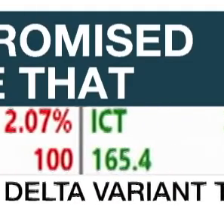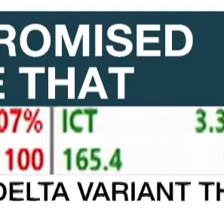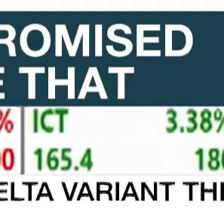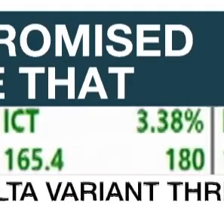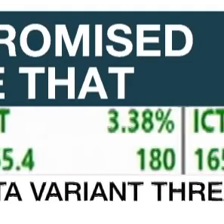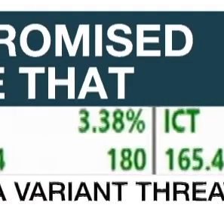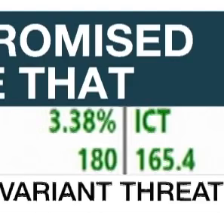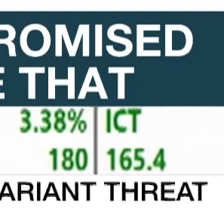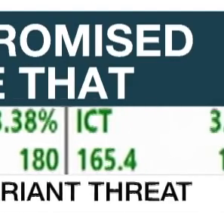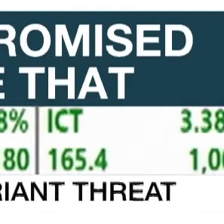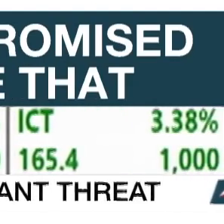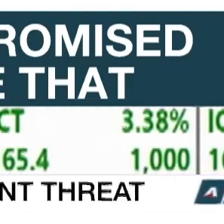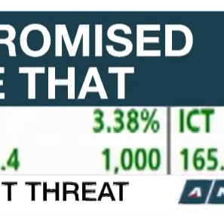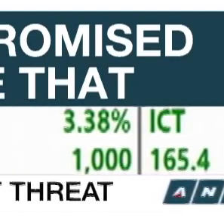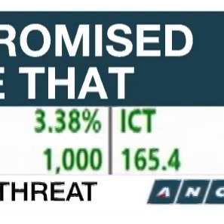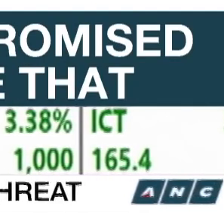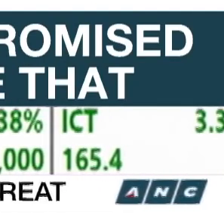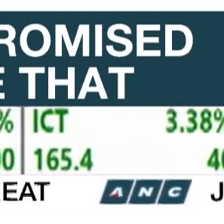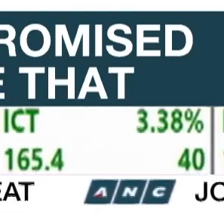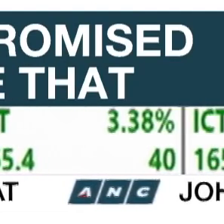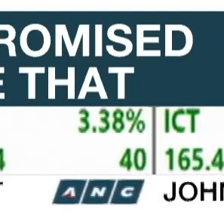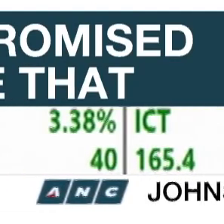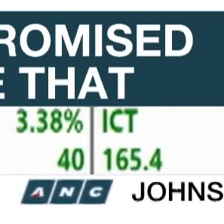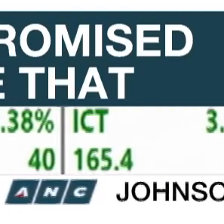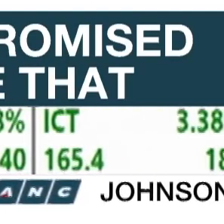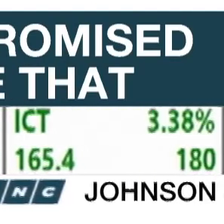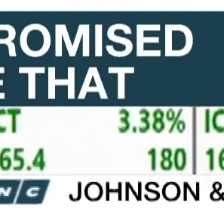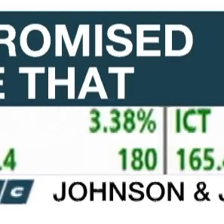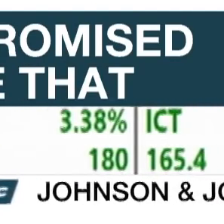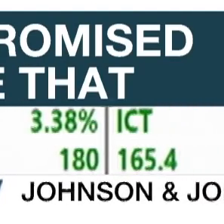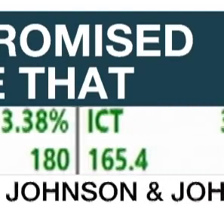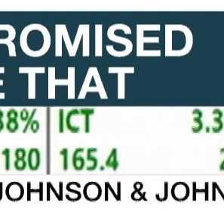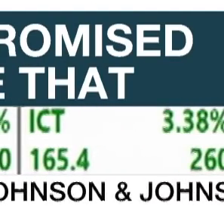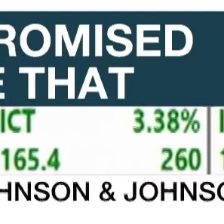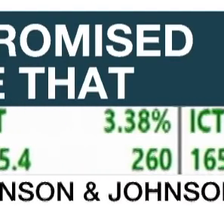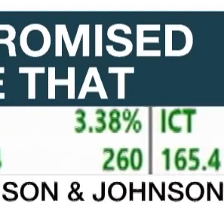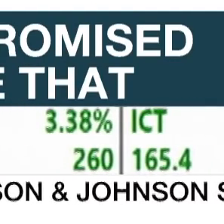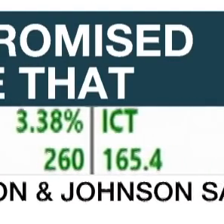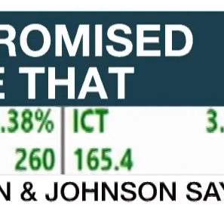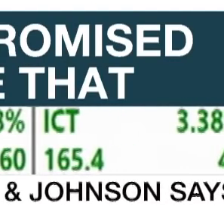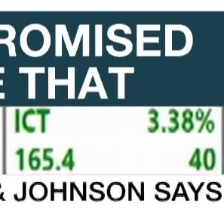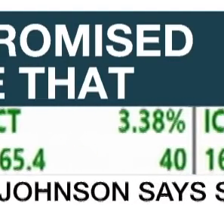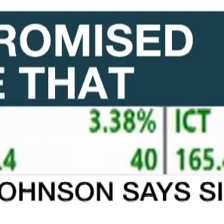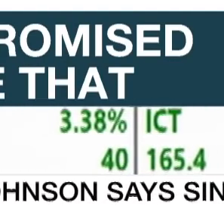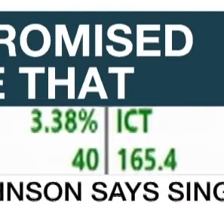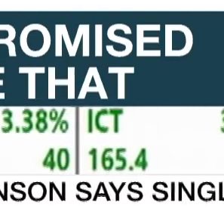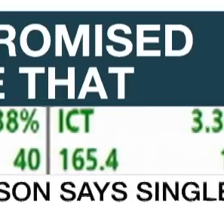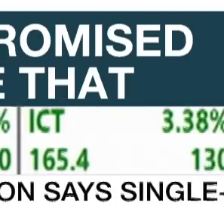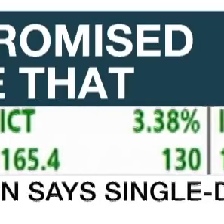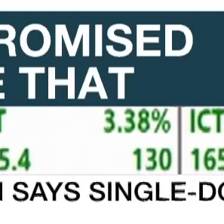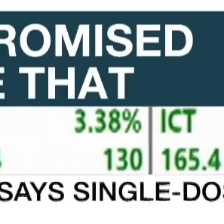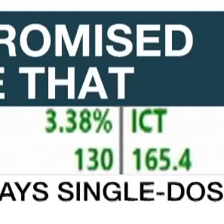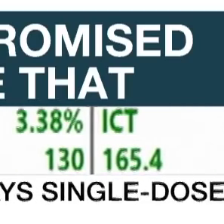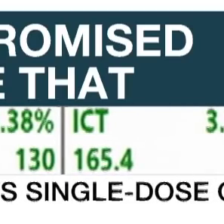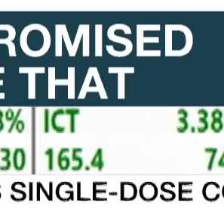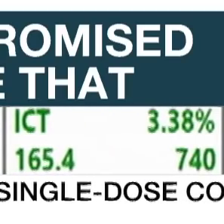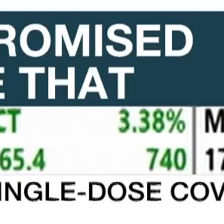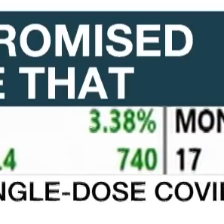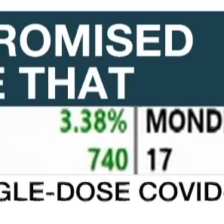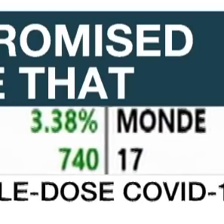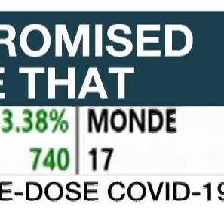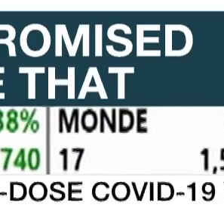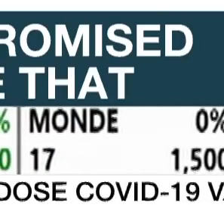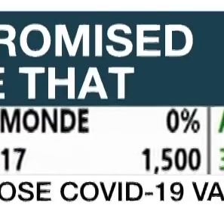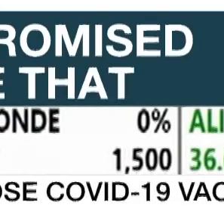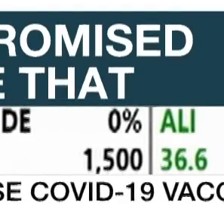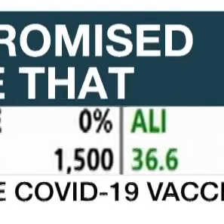details from the senator. But isn't it incumbent upon you as chairman of the PACC to seek him out, not